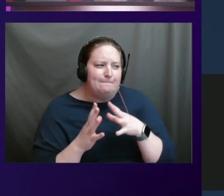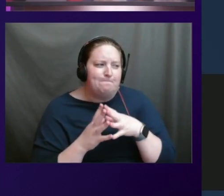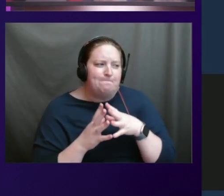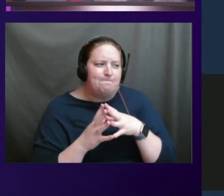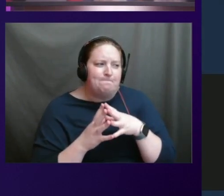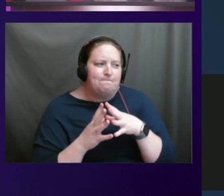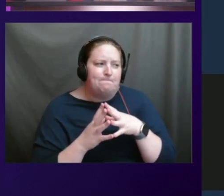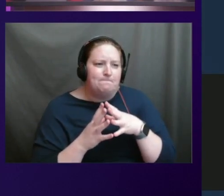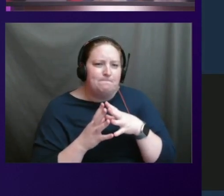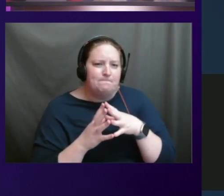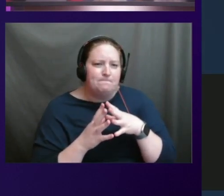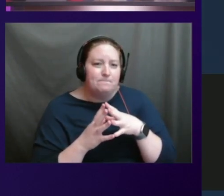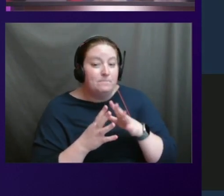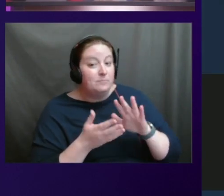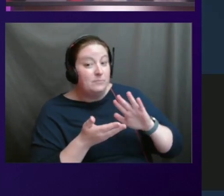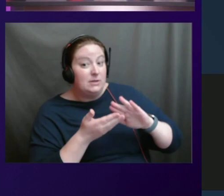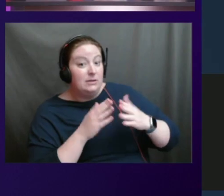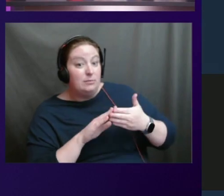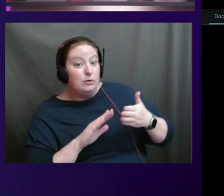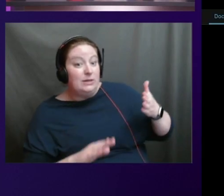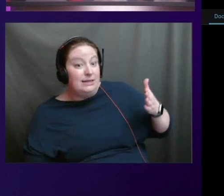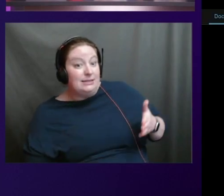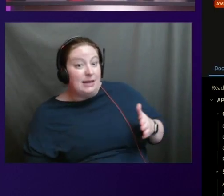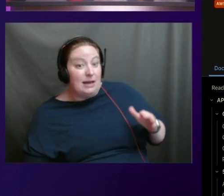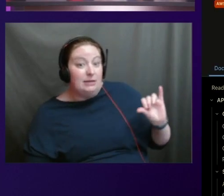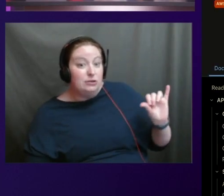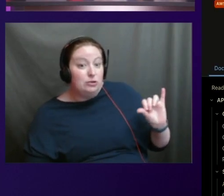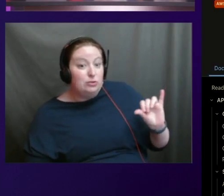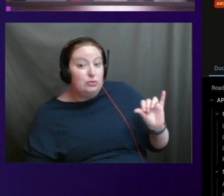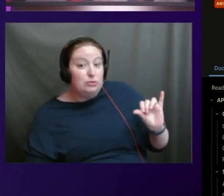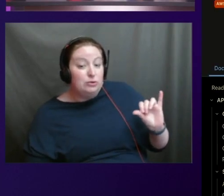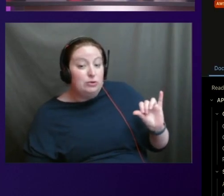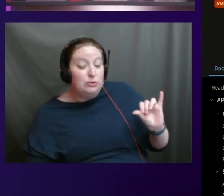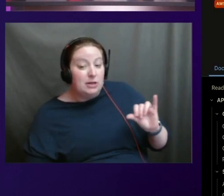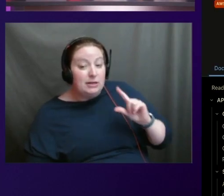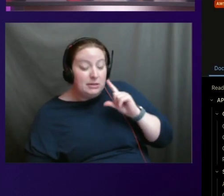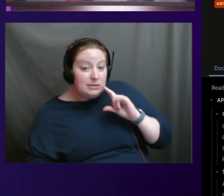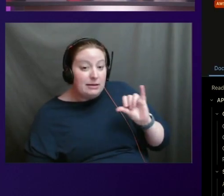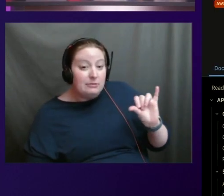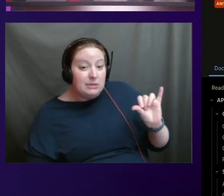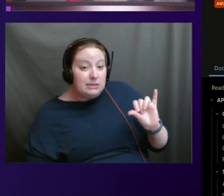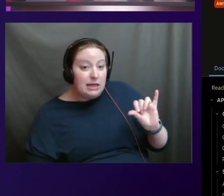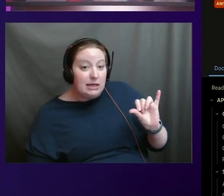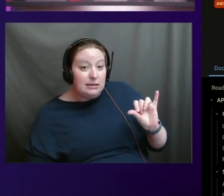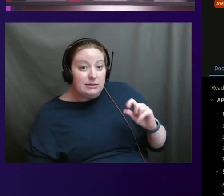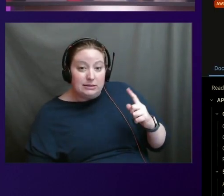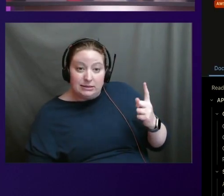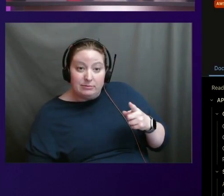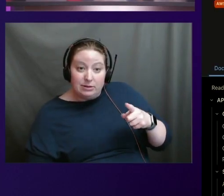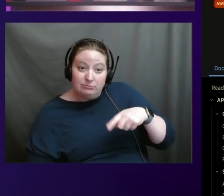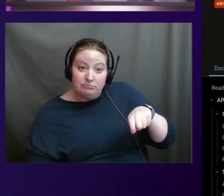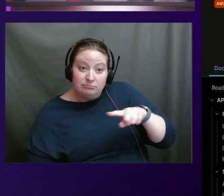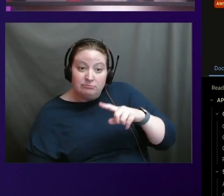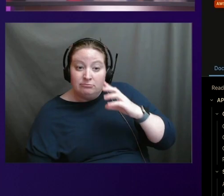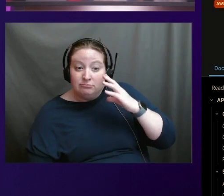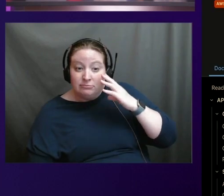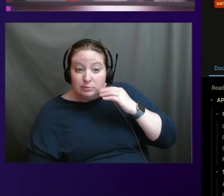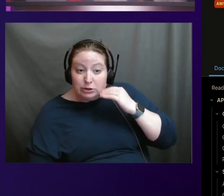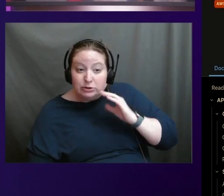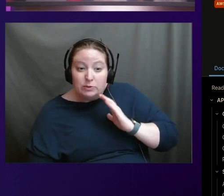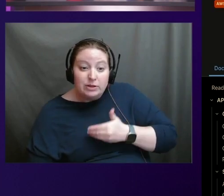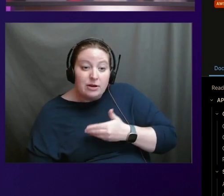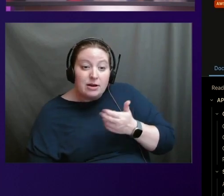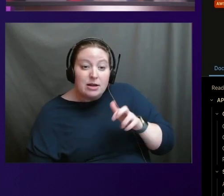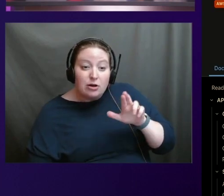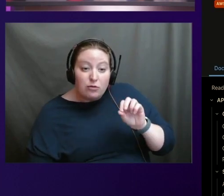the community side too, Fair. This sounds like maybe something that you have experience with our heroes and community builders.